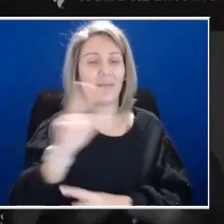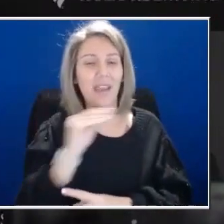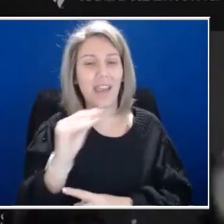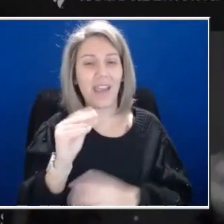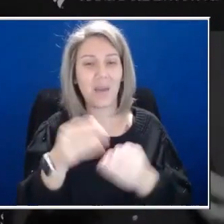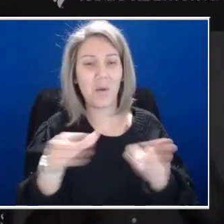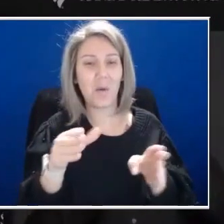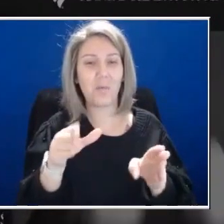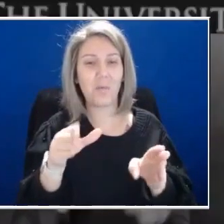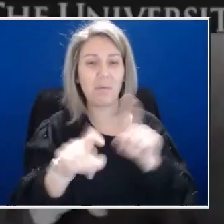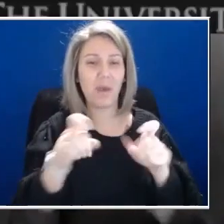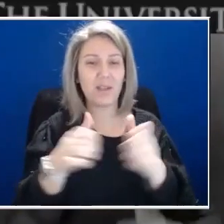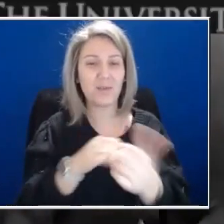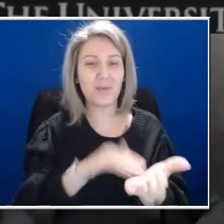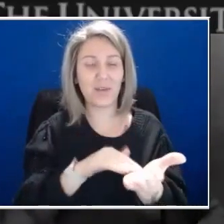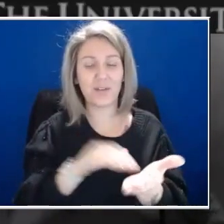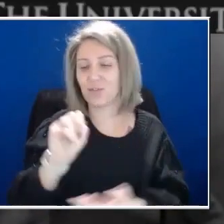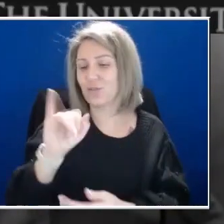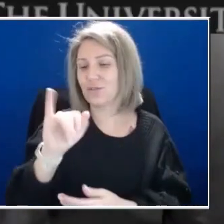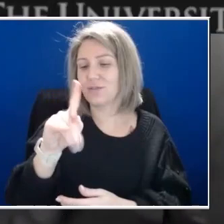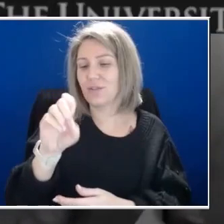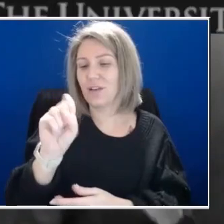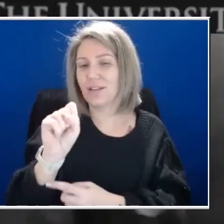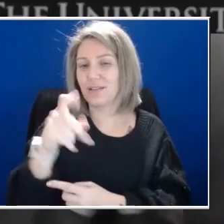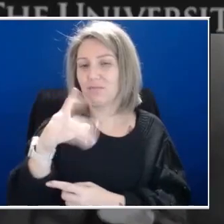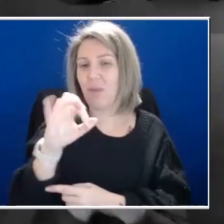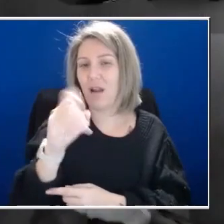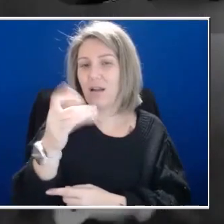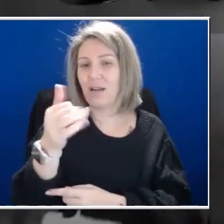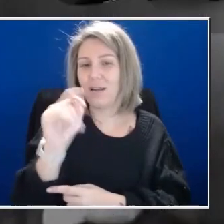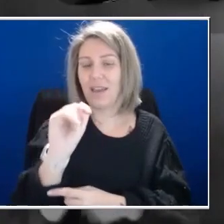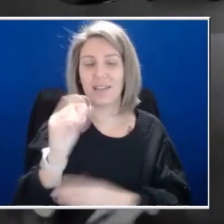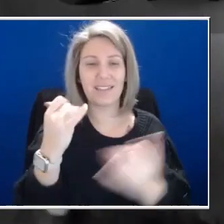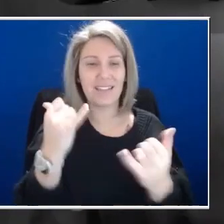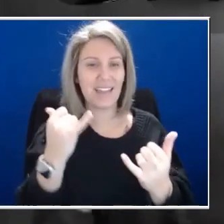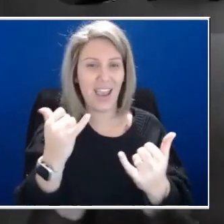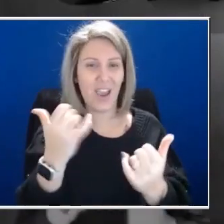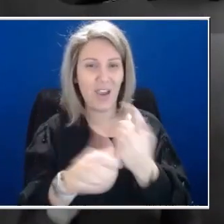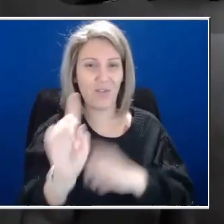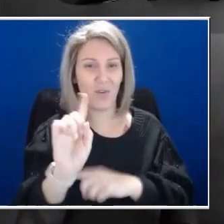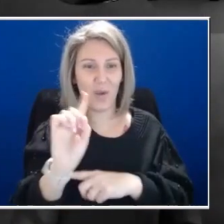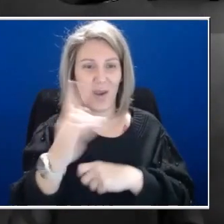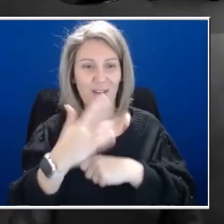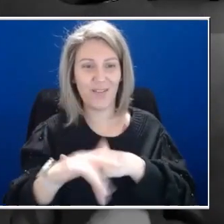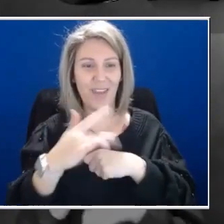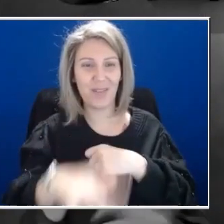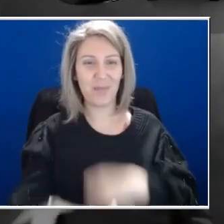Mics with Dr. Stites podcast. Now everywhere podcasts are available.